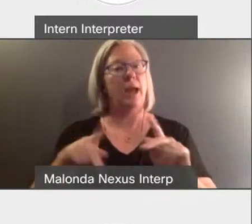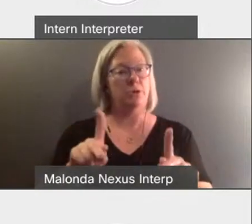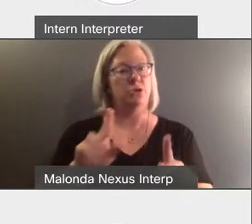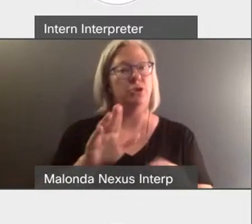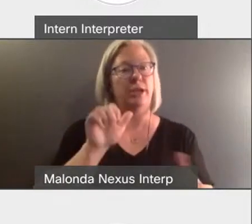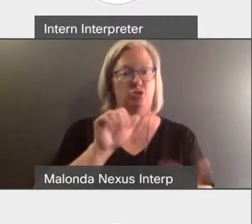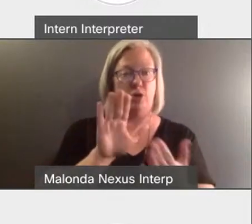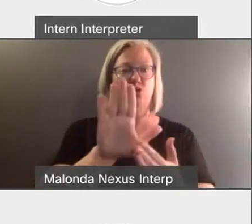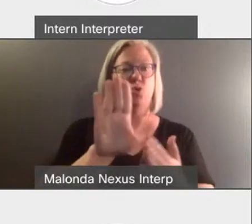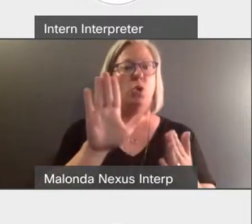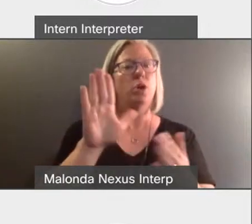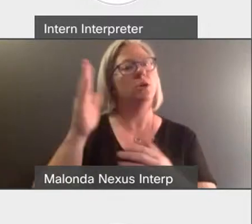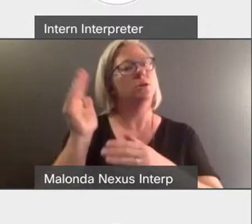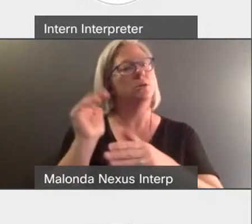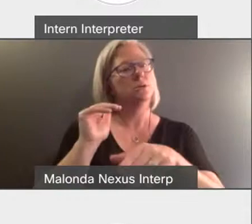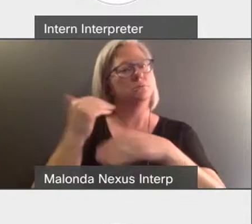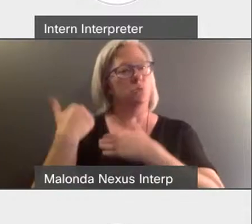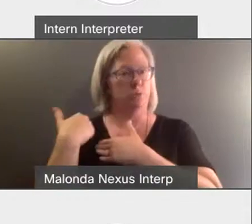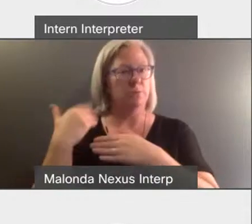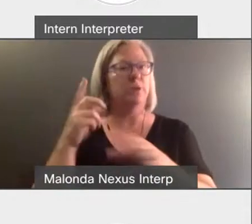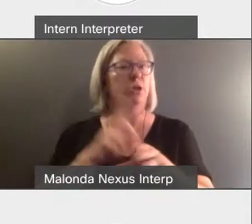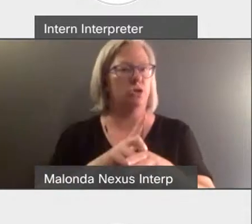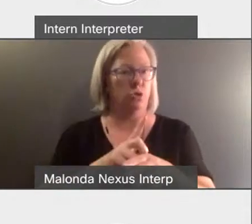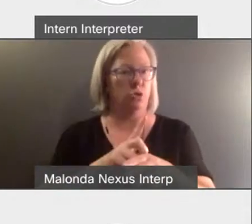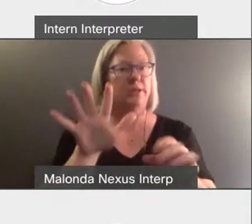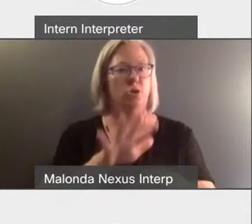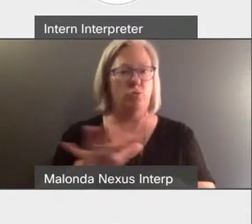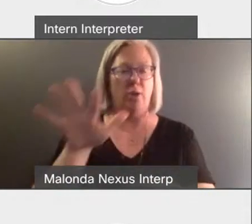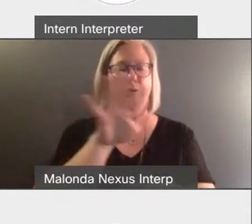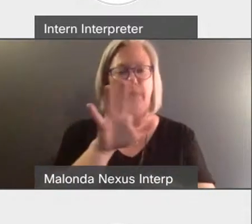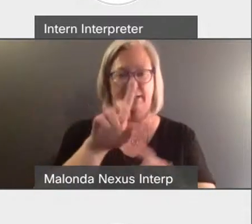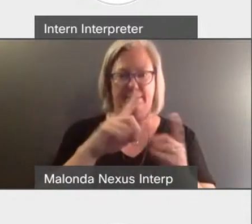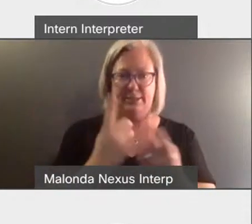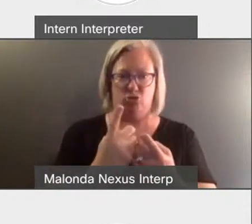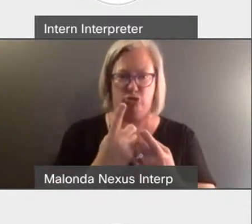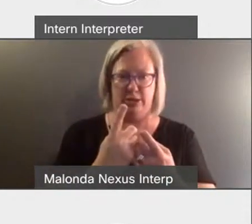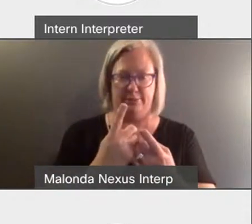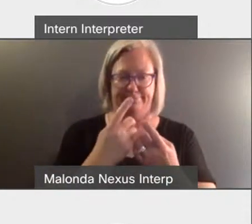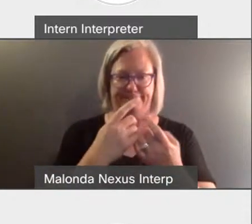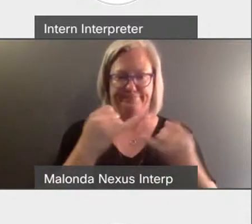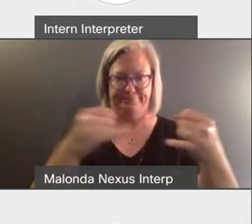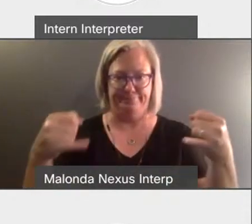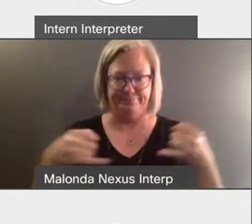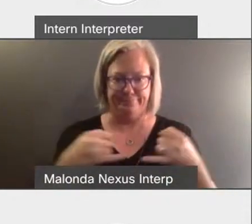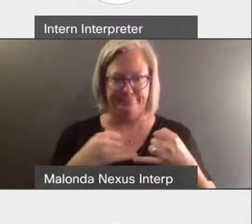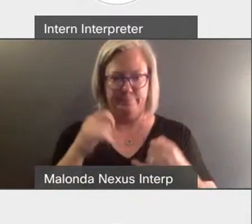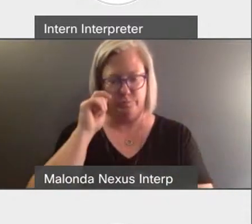your duties and responsibilities surrounding districting.